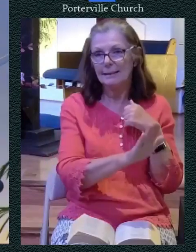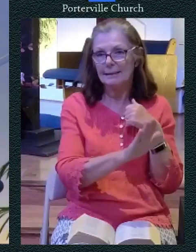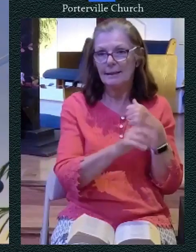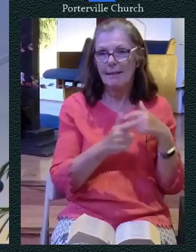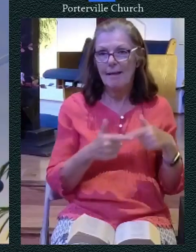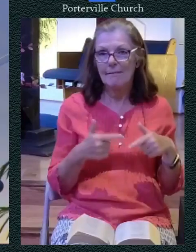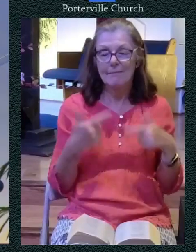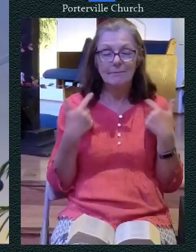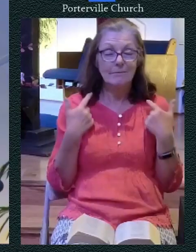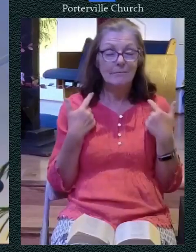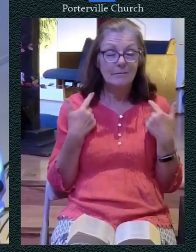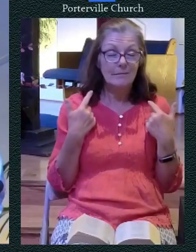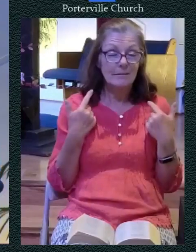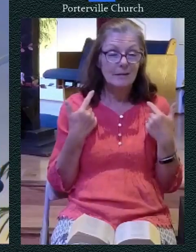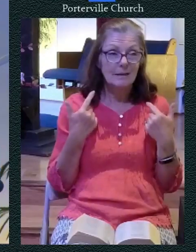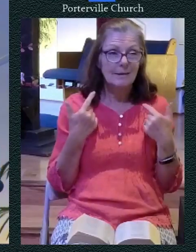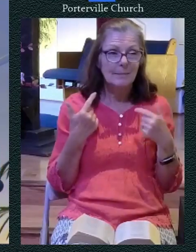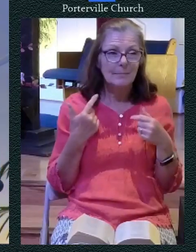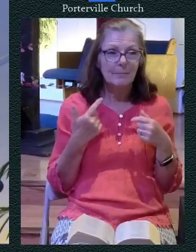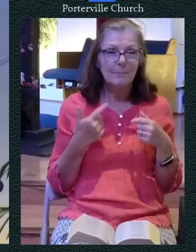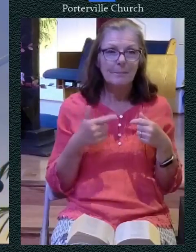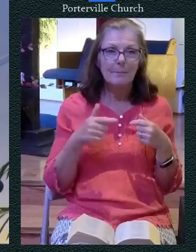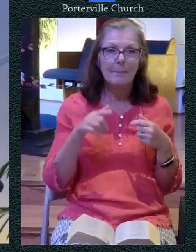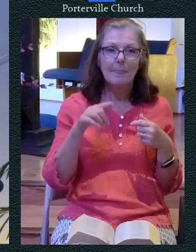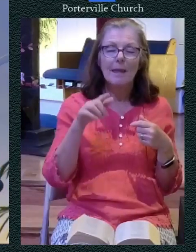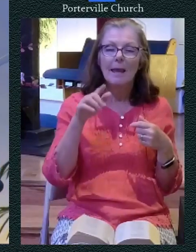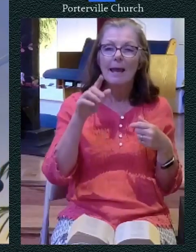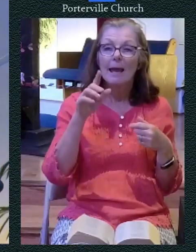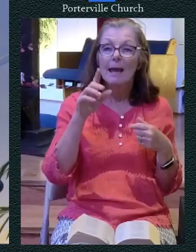And he asked to see his end,